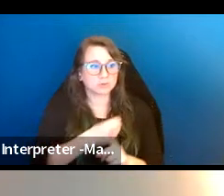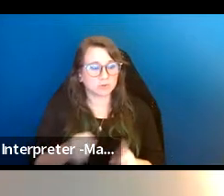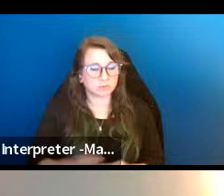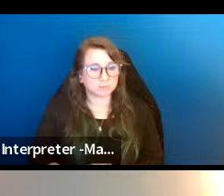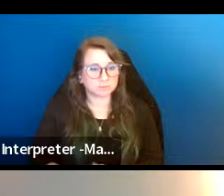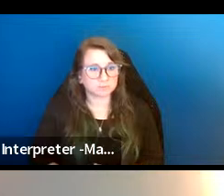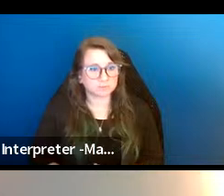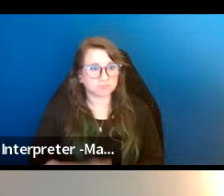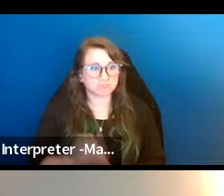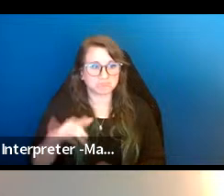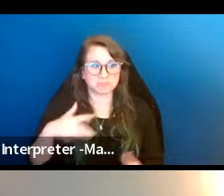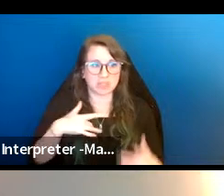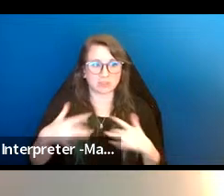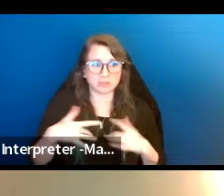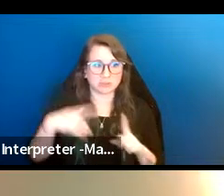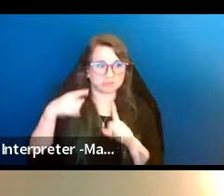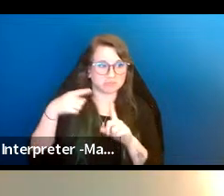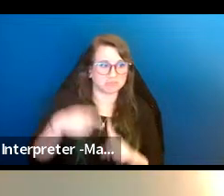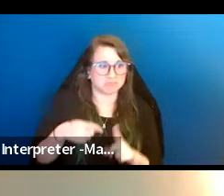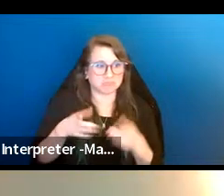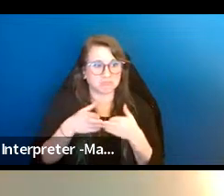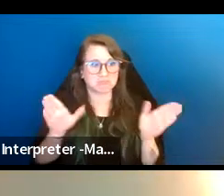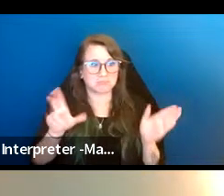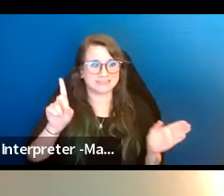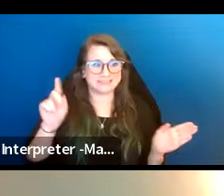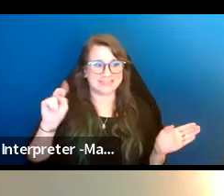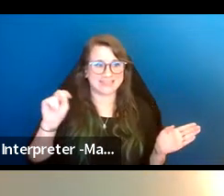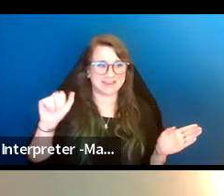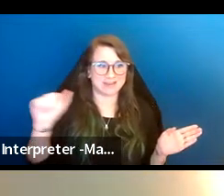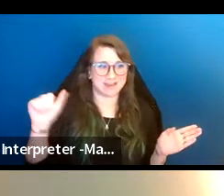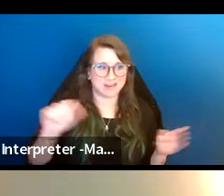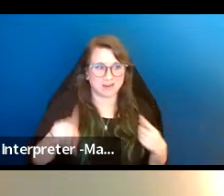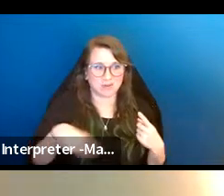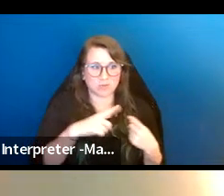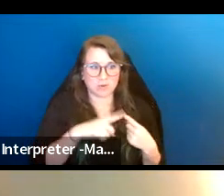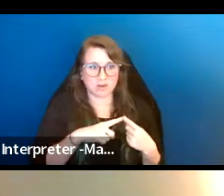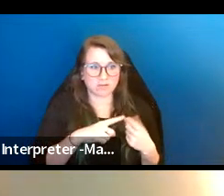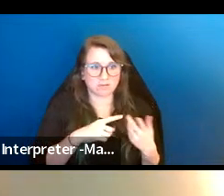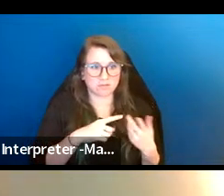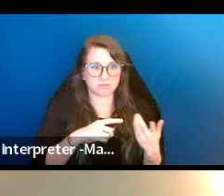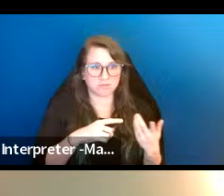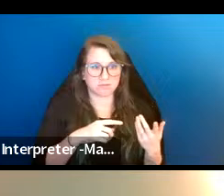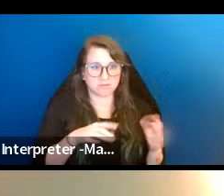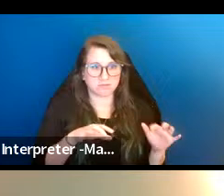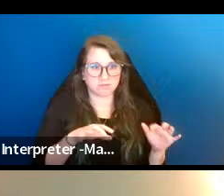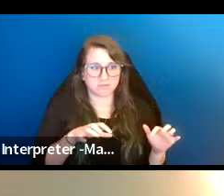And, the concerns around just, broad DNA when you're not